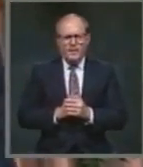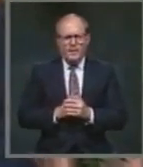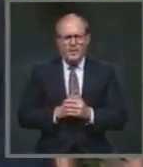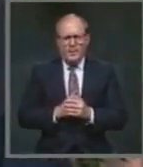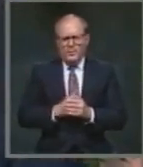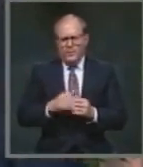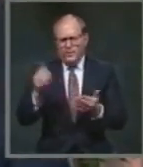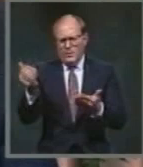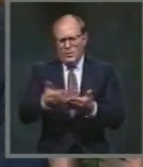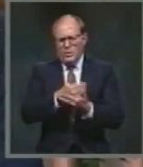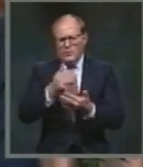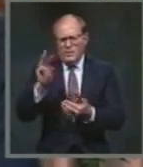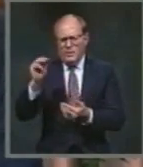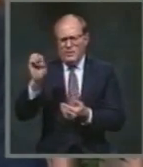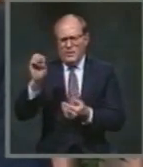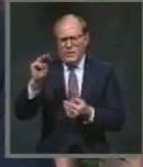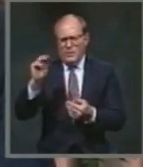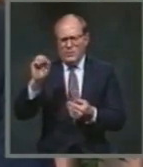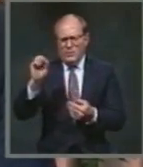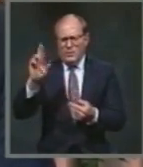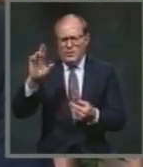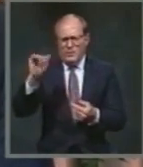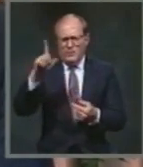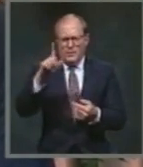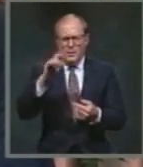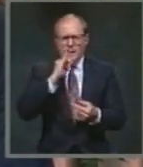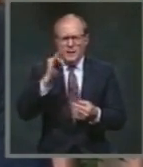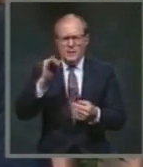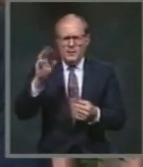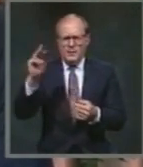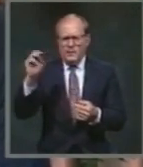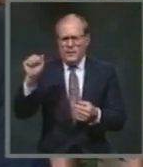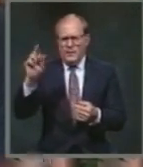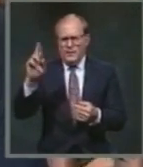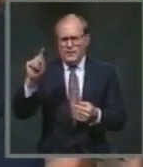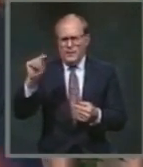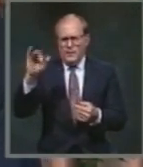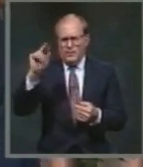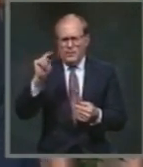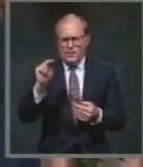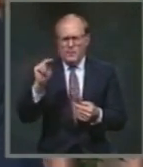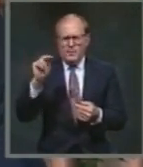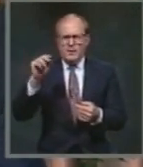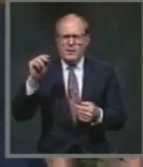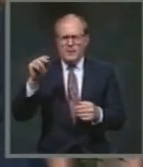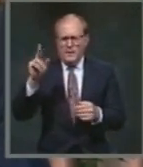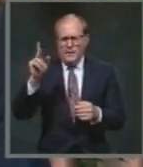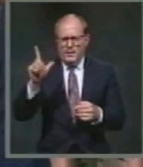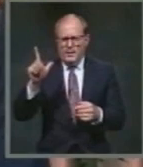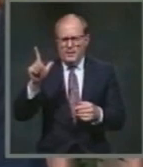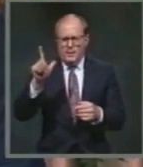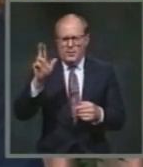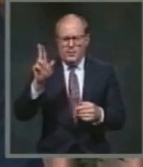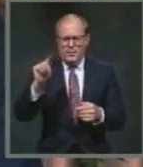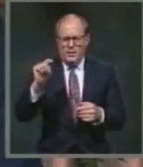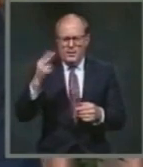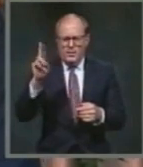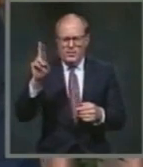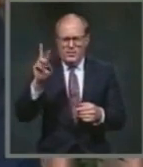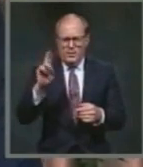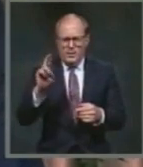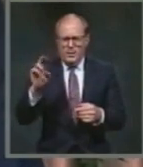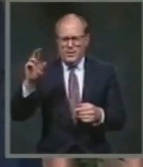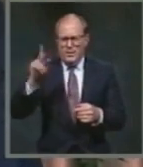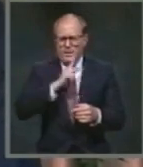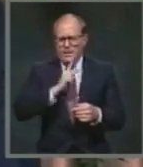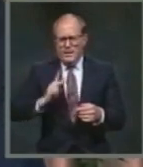of our newest memorials is Martin Luther King Day. Another, and probably the most visited memorial in Washington, D.C. these